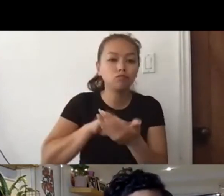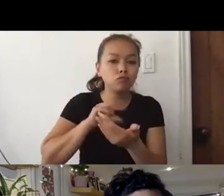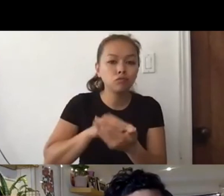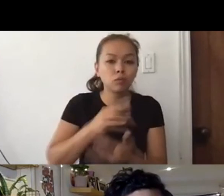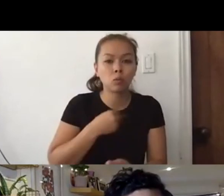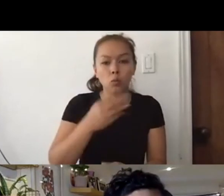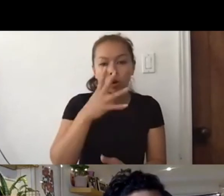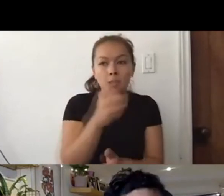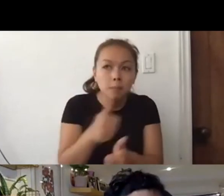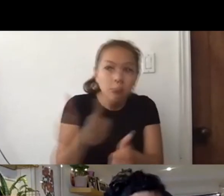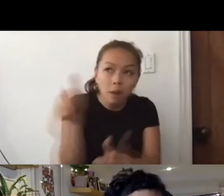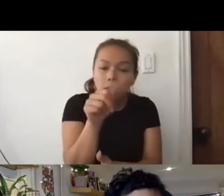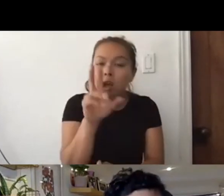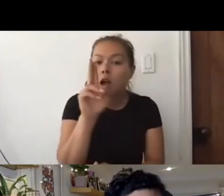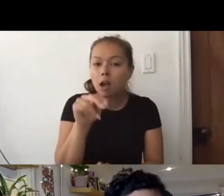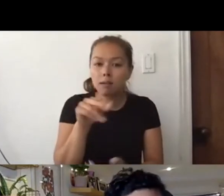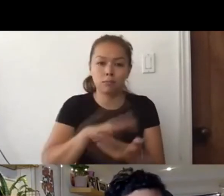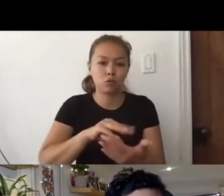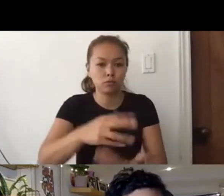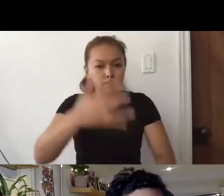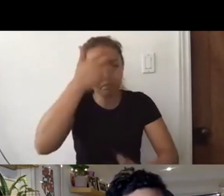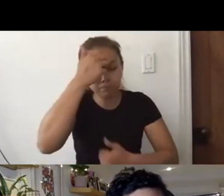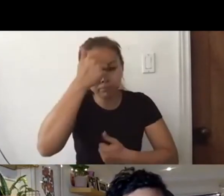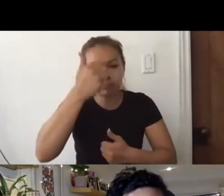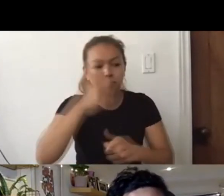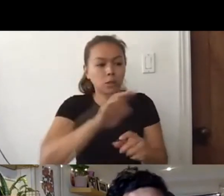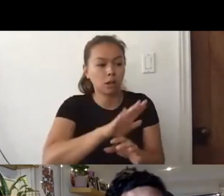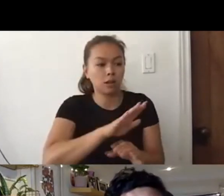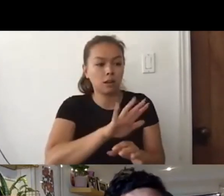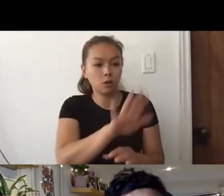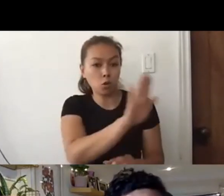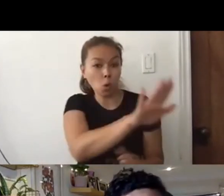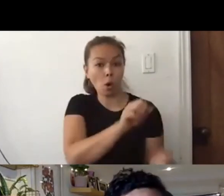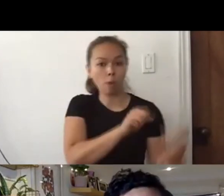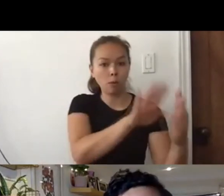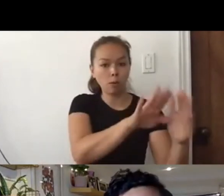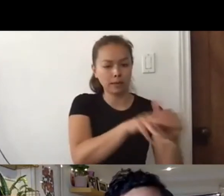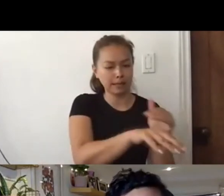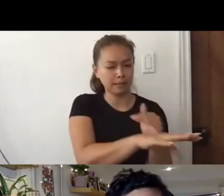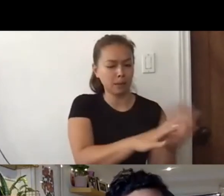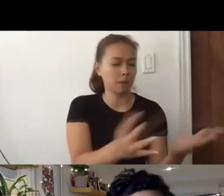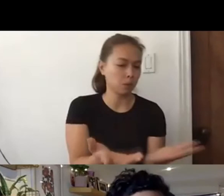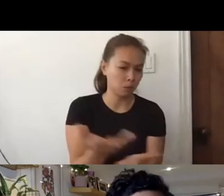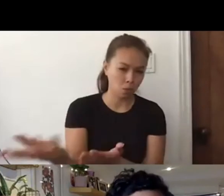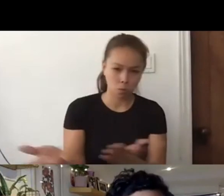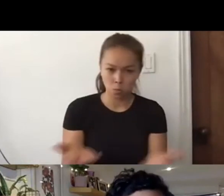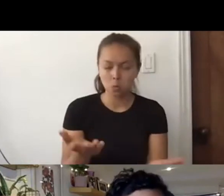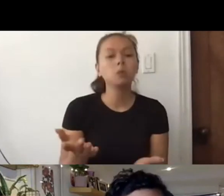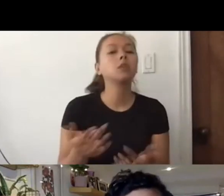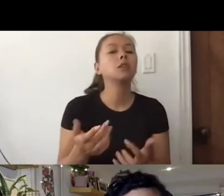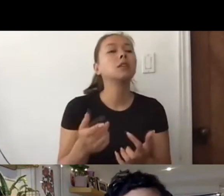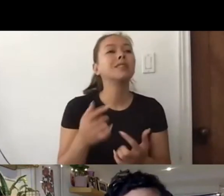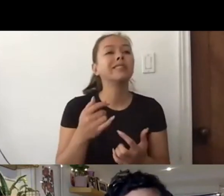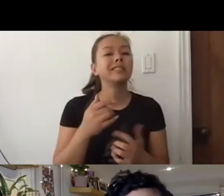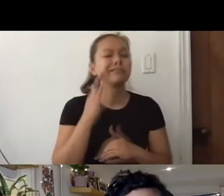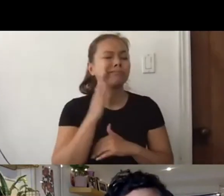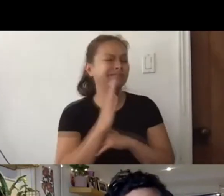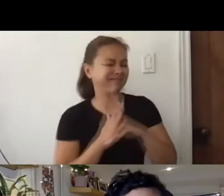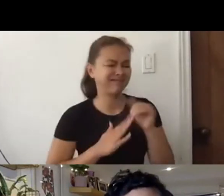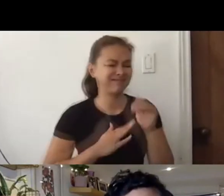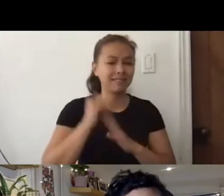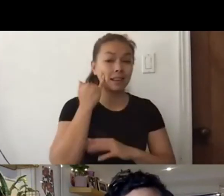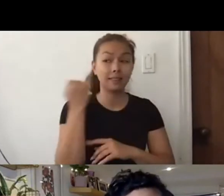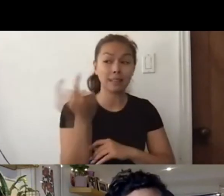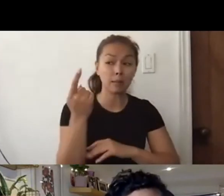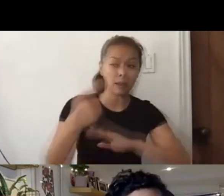you. So lean into that discomfort and really take appreciation for when someone's giving you a critique because it means that they took a